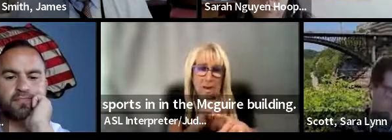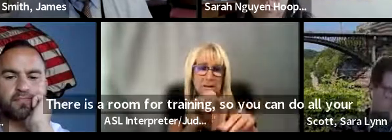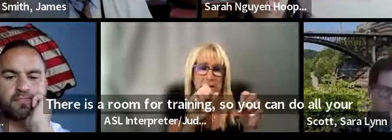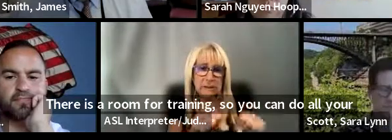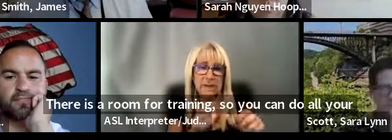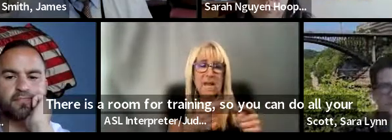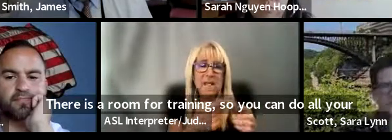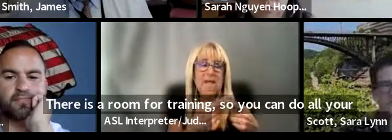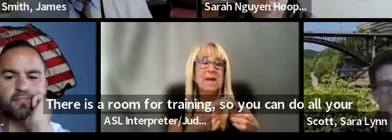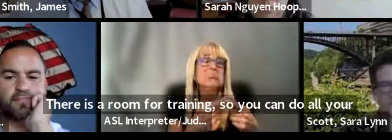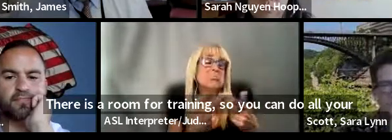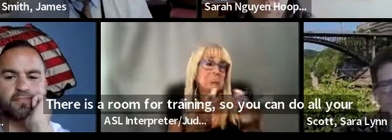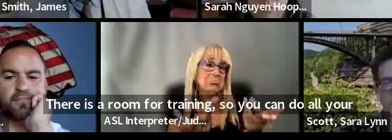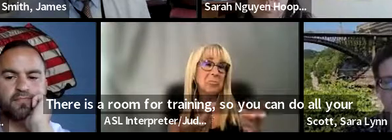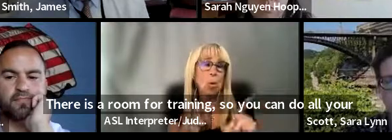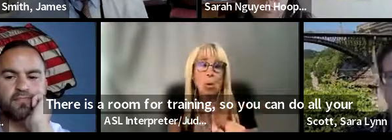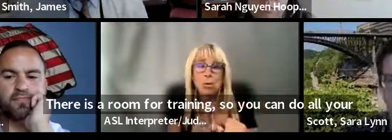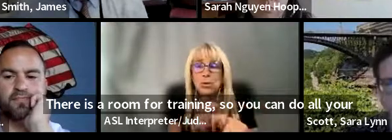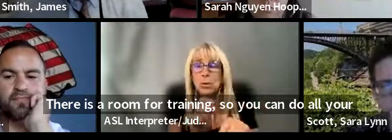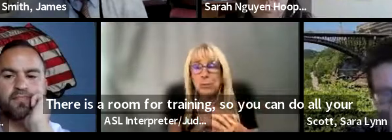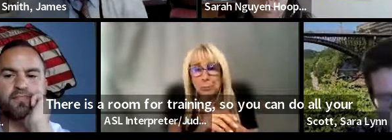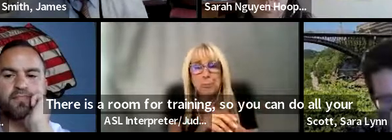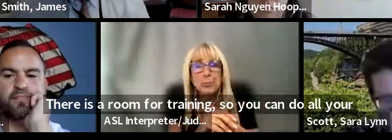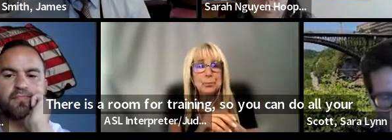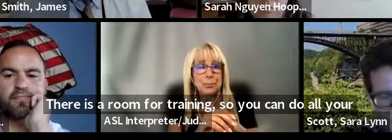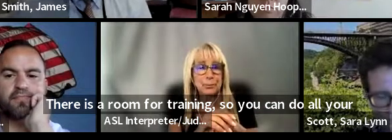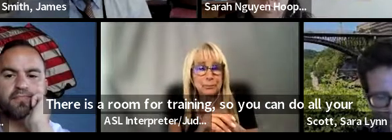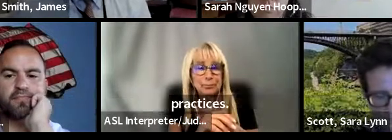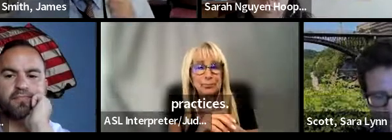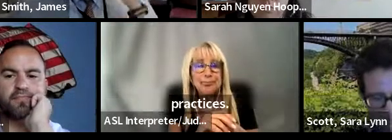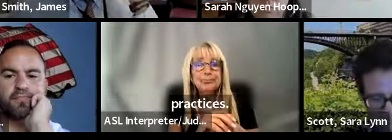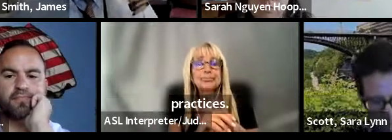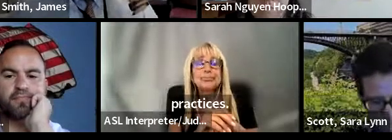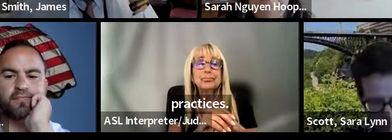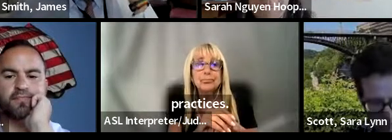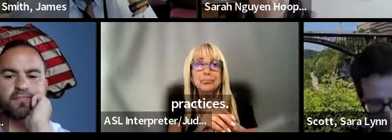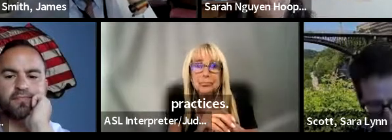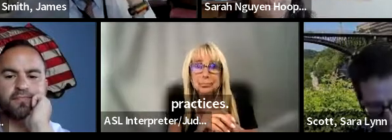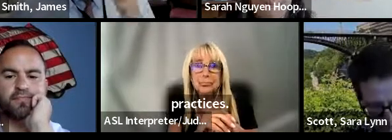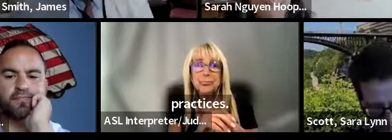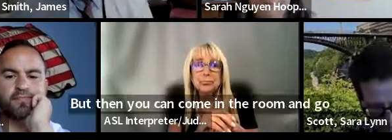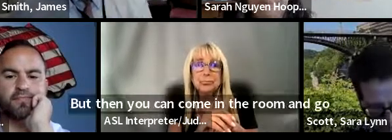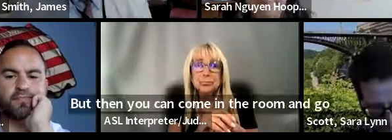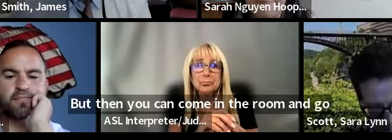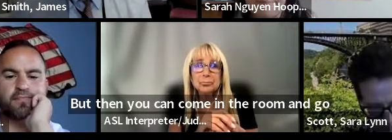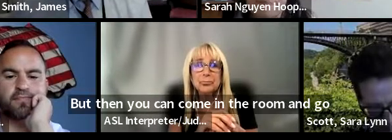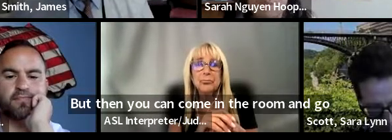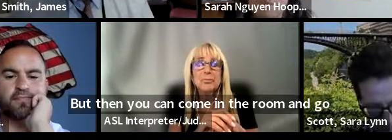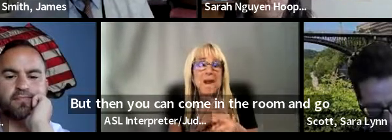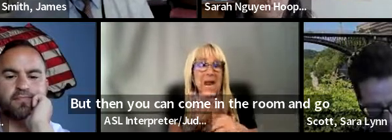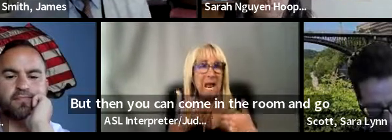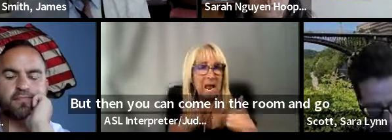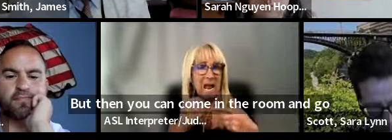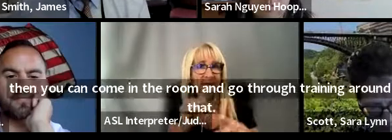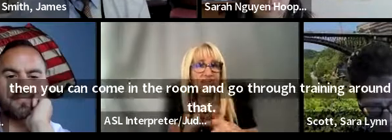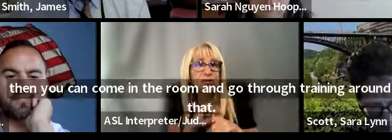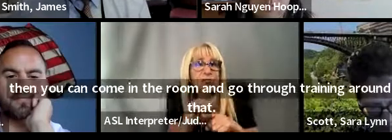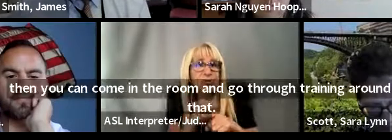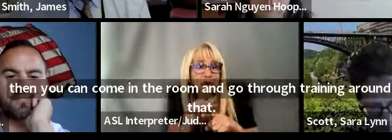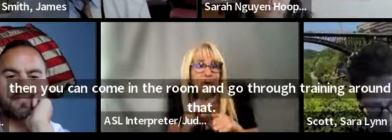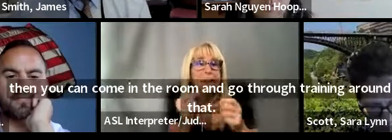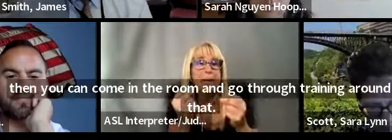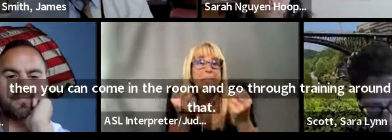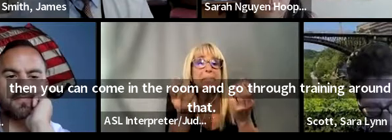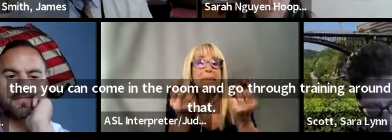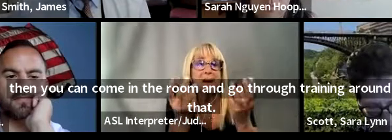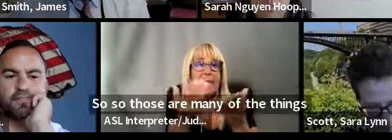come in the room and go through training around that. So those are many of the things that's happening